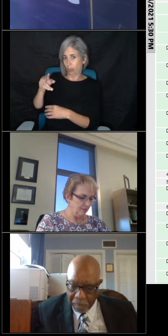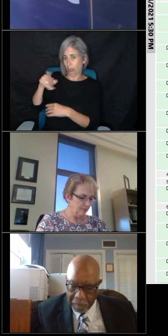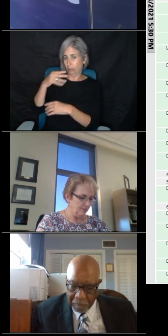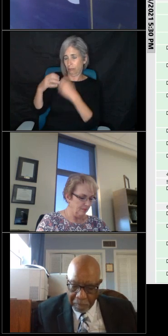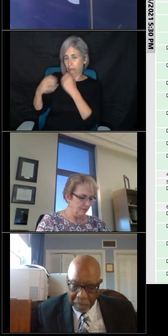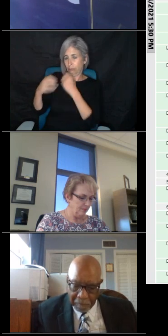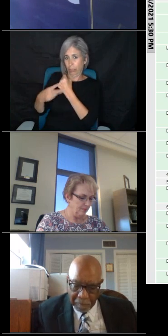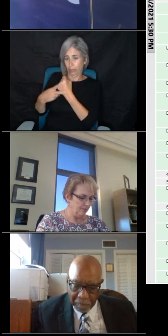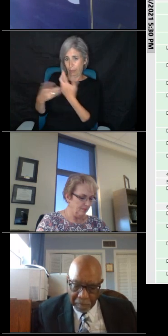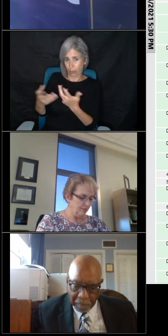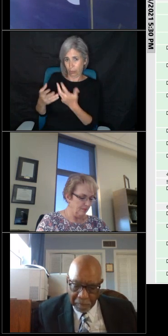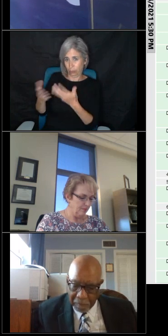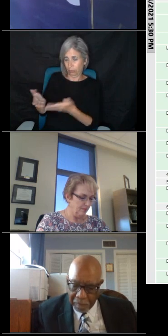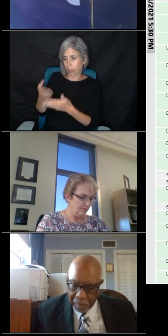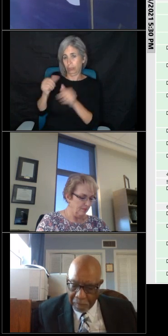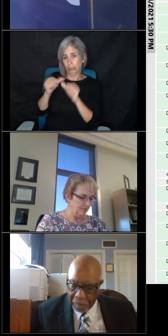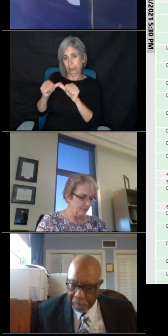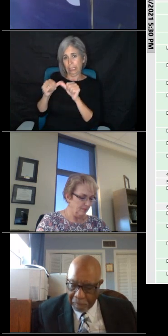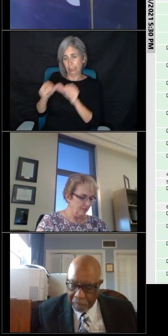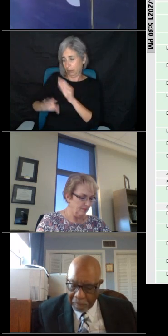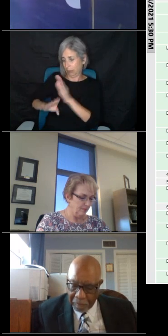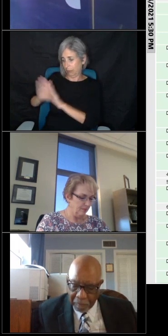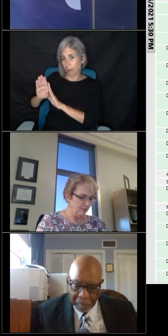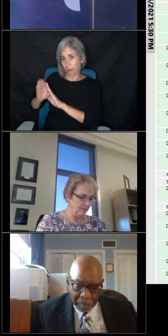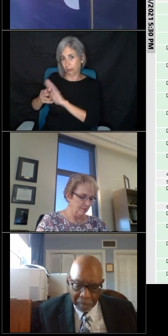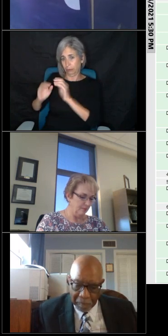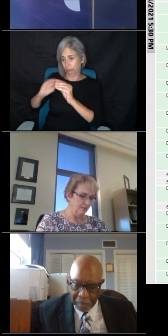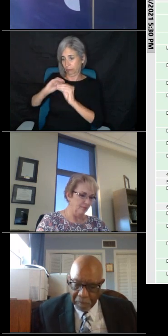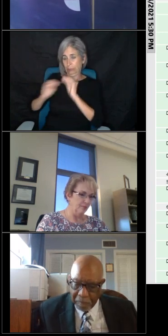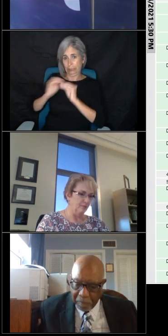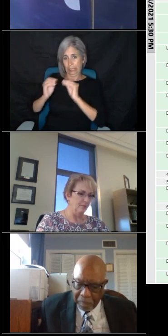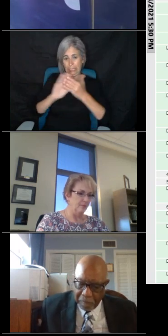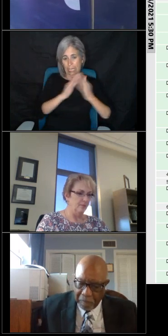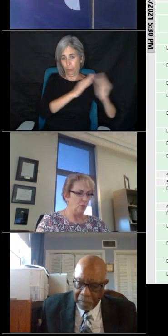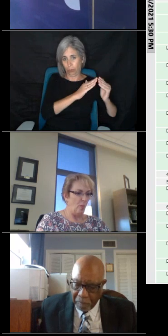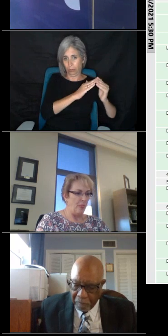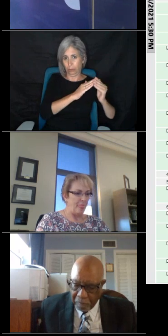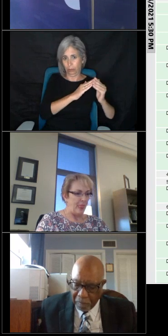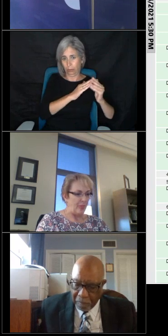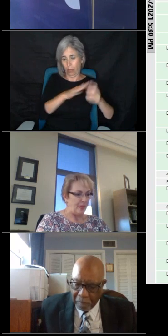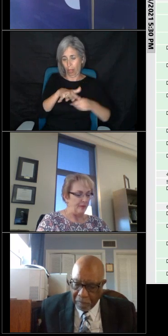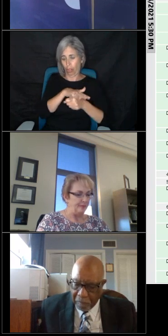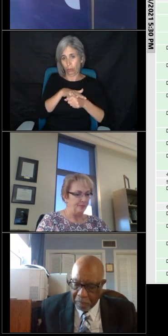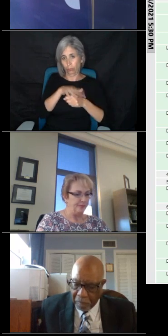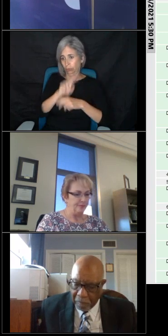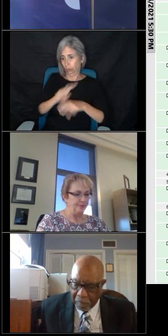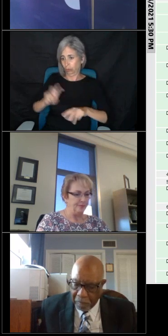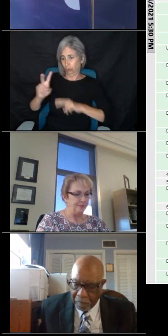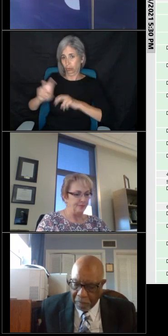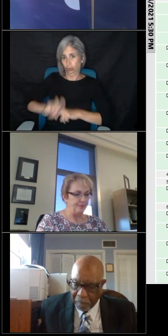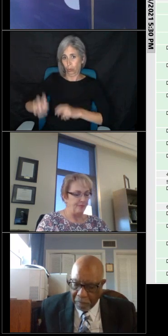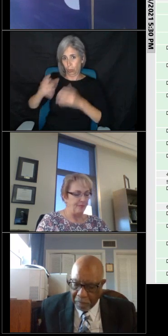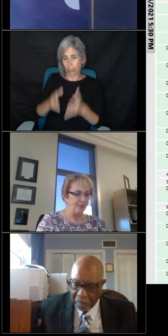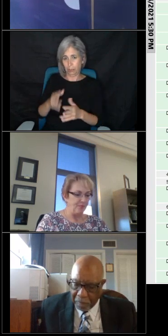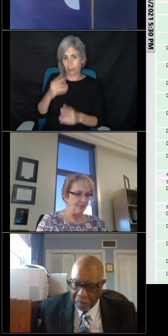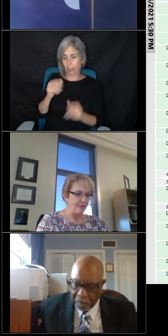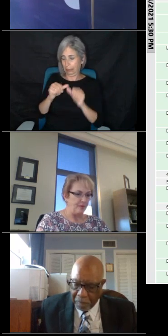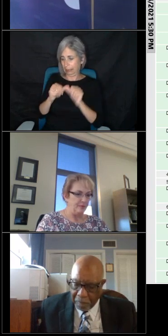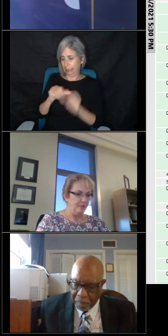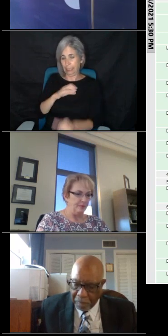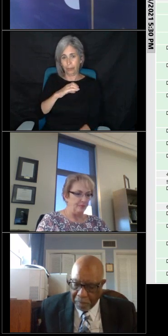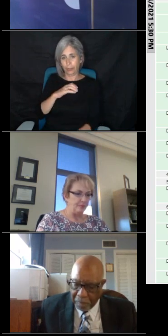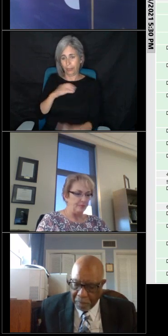tool for promoting sustainable development, revitalizing neighborhood, fostering local pride, promoting tourism, and maintaining community character. Whereas